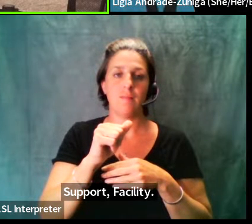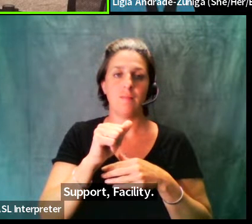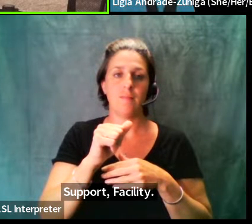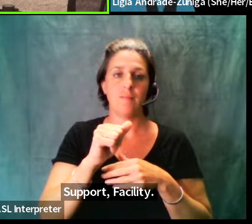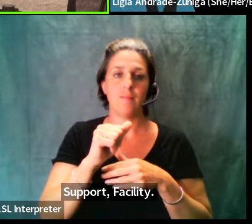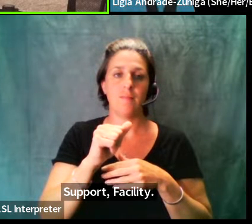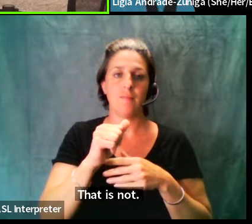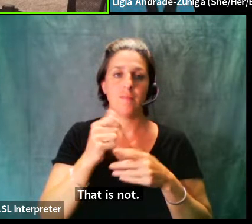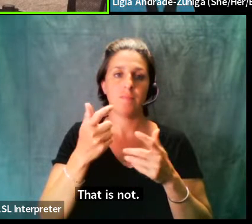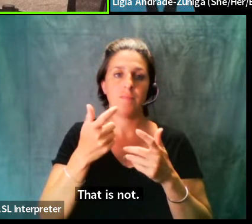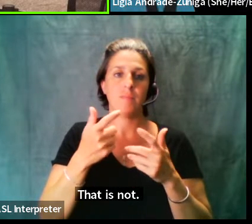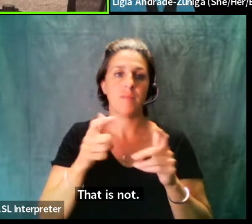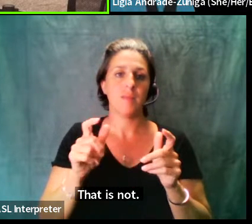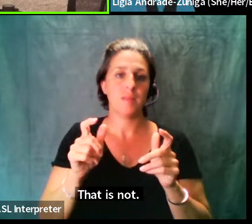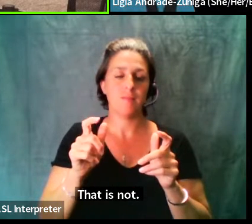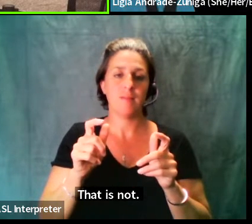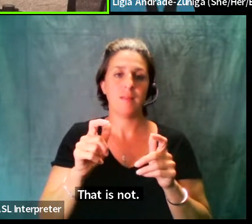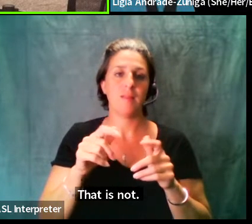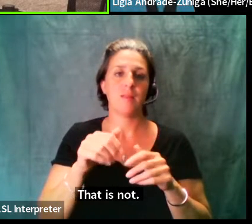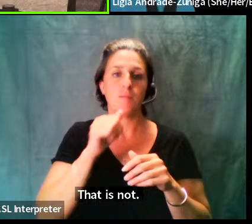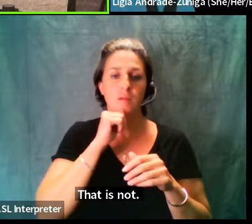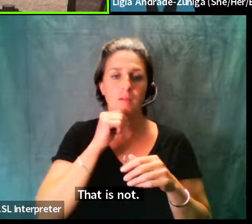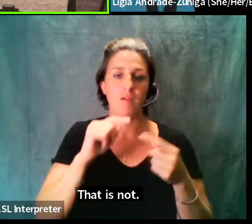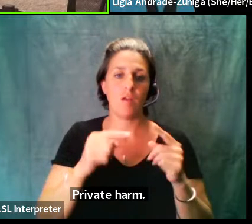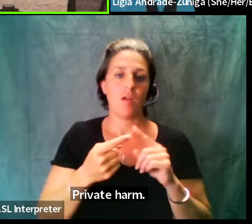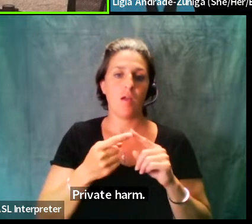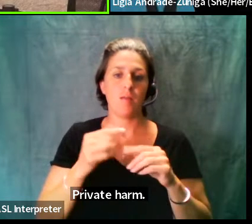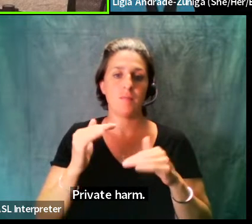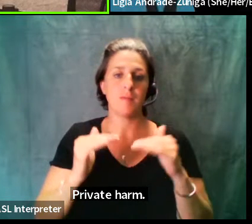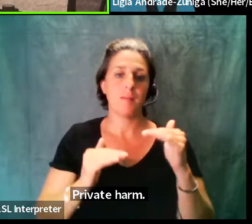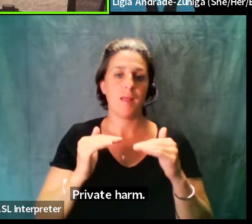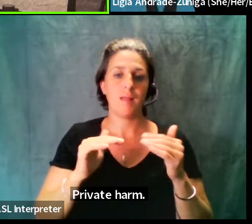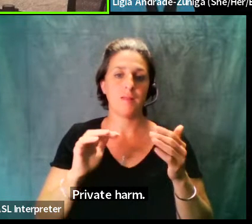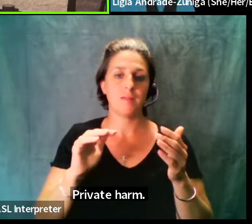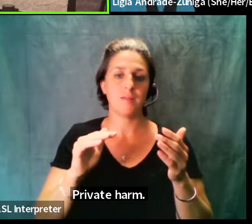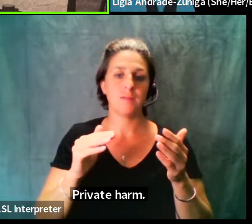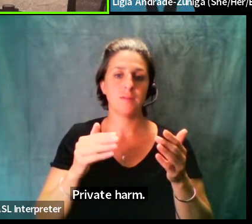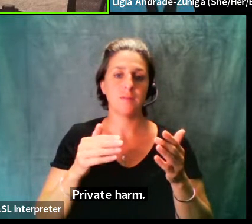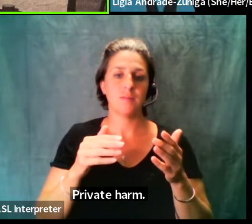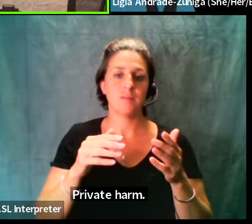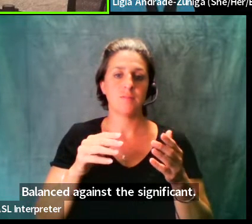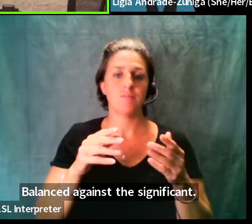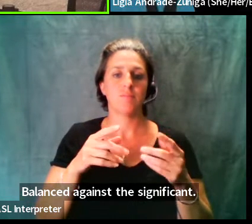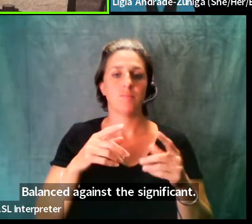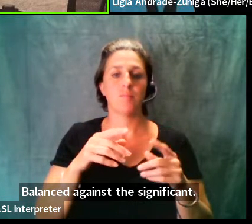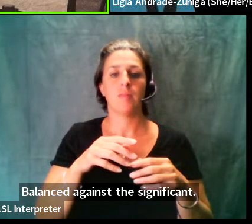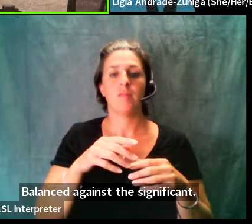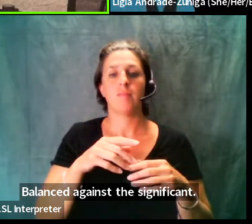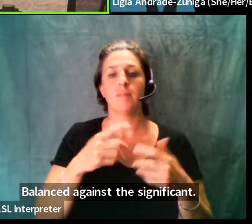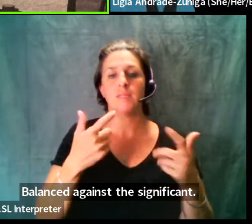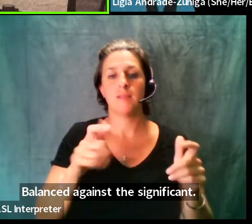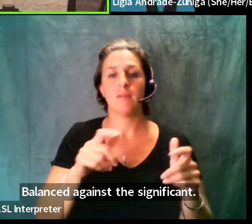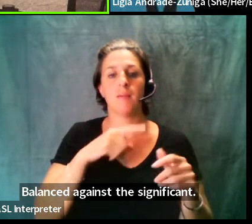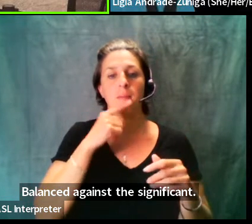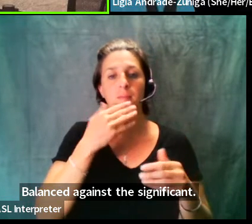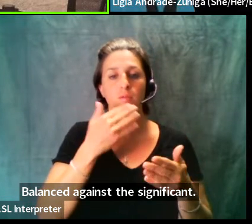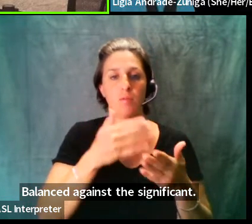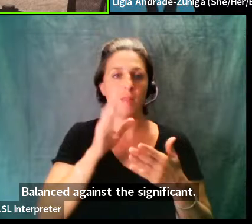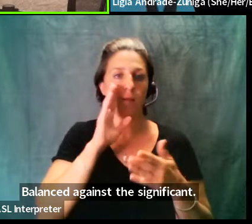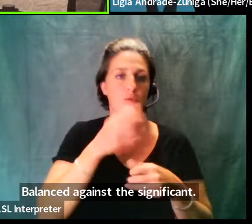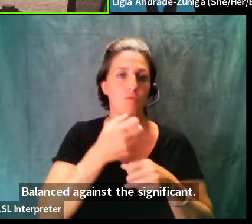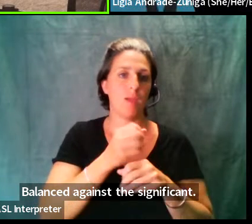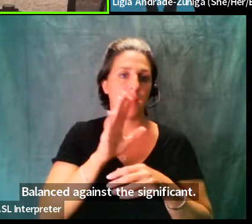significant private harm balanced against the significant public good that would be created by this project.